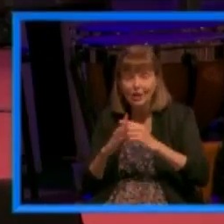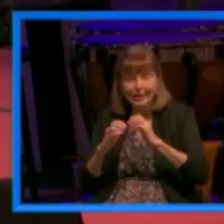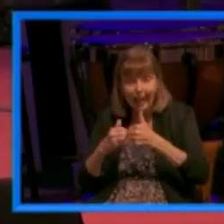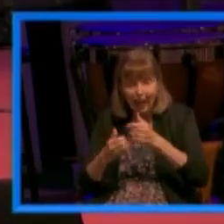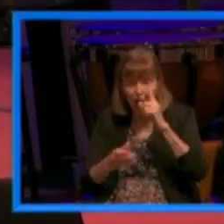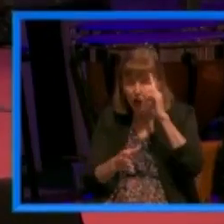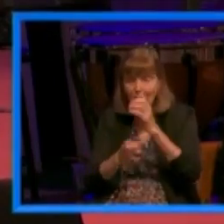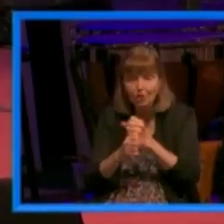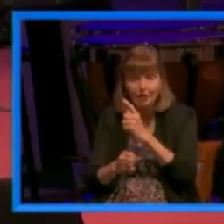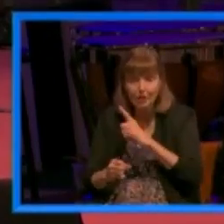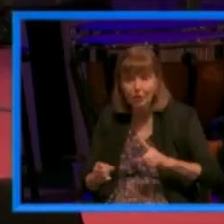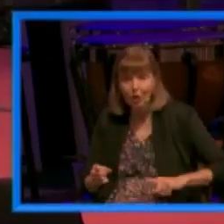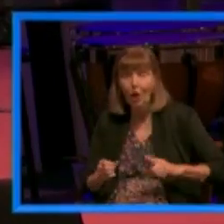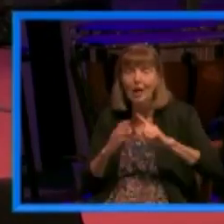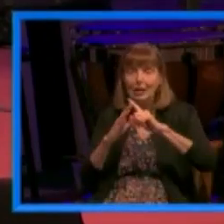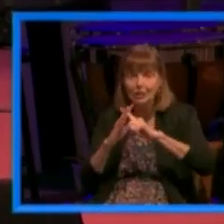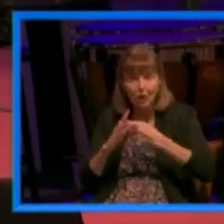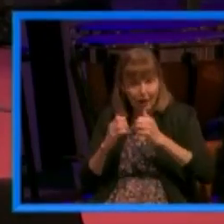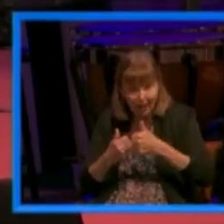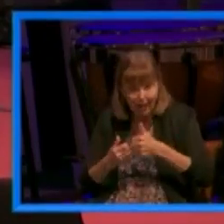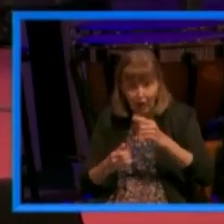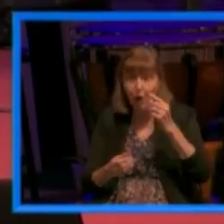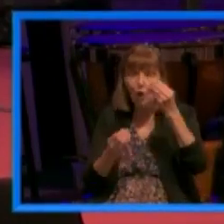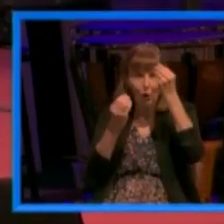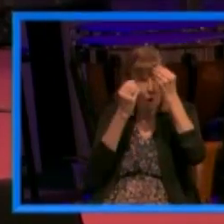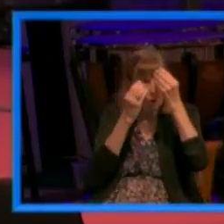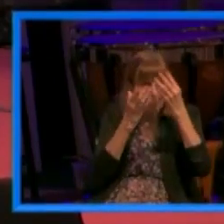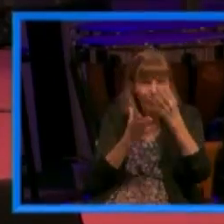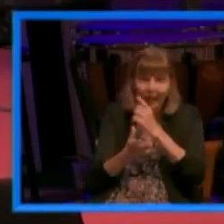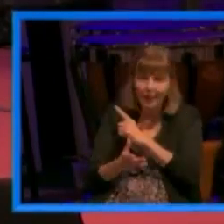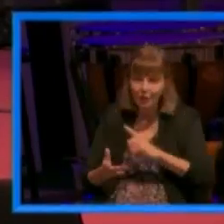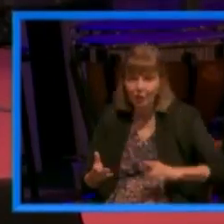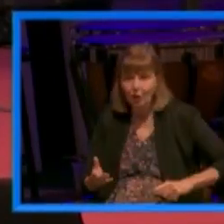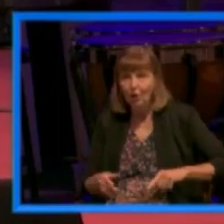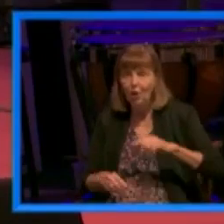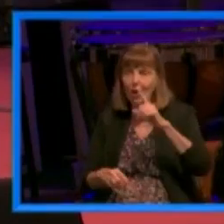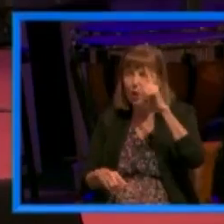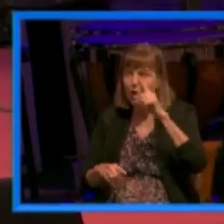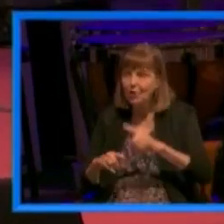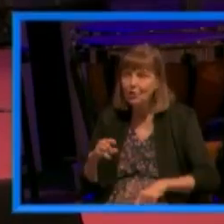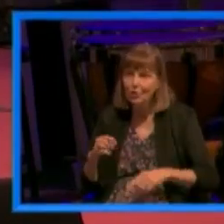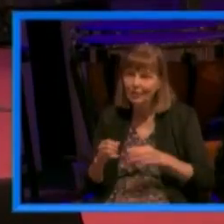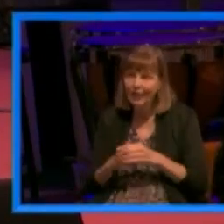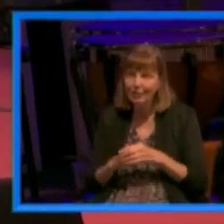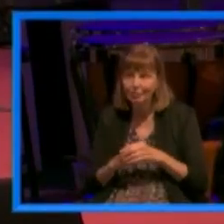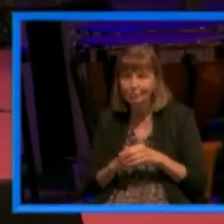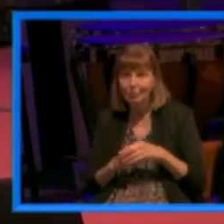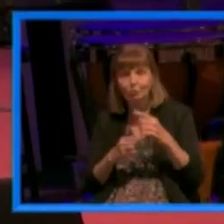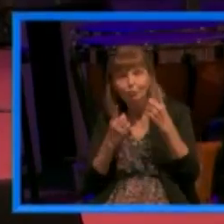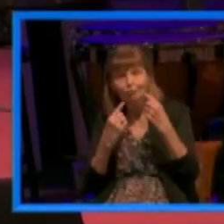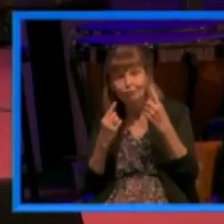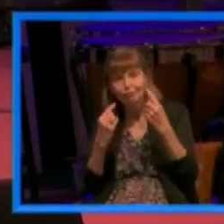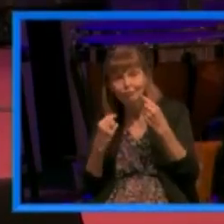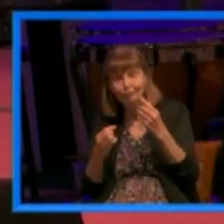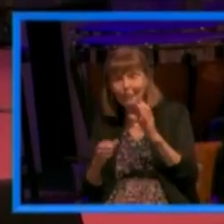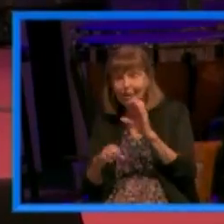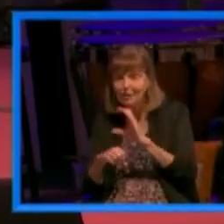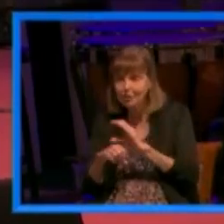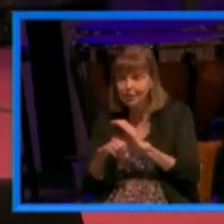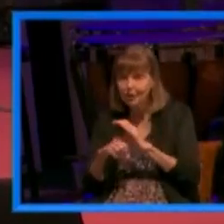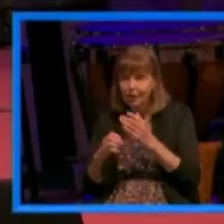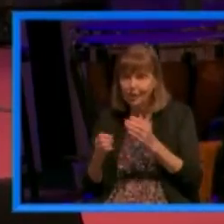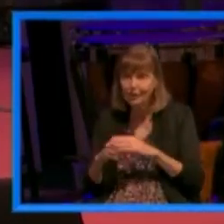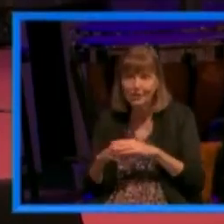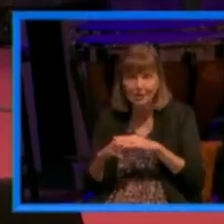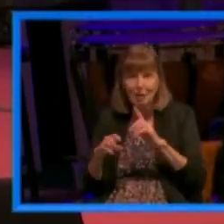start with obeying the Lord. You can do church and still be in sin by not trusting the Lord. You can not do something